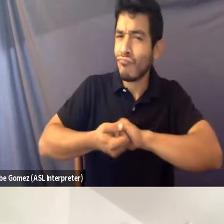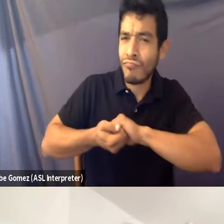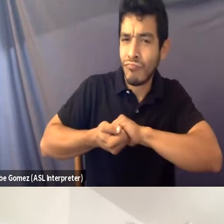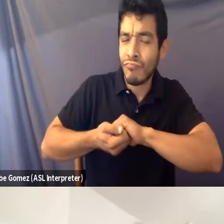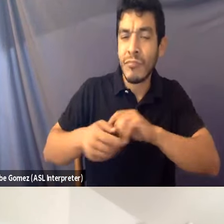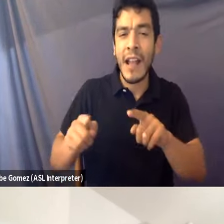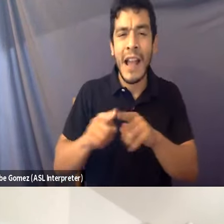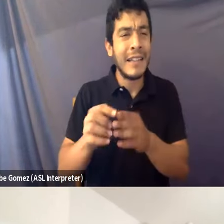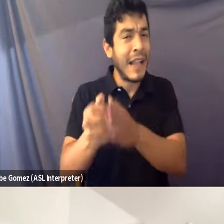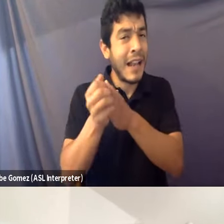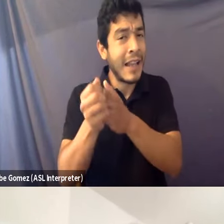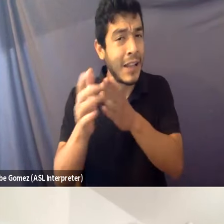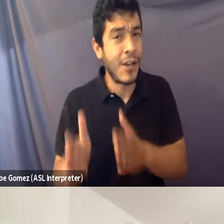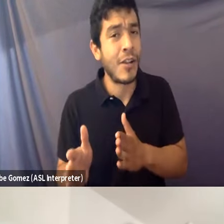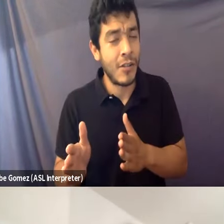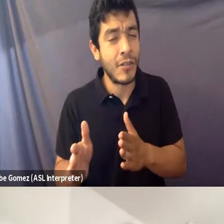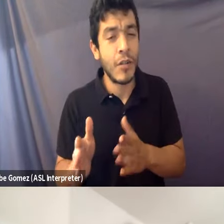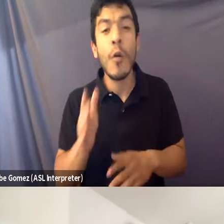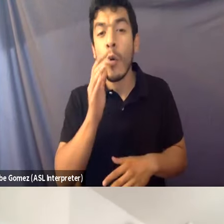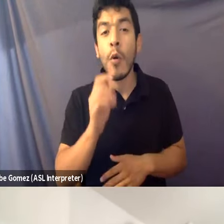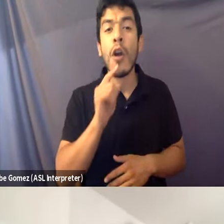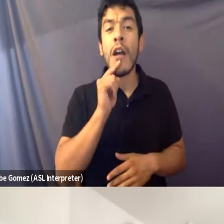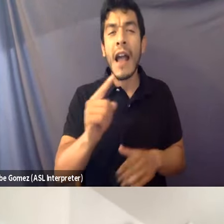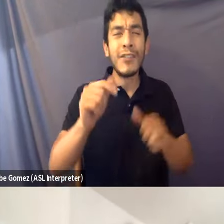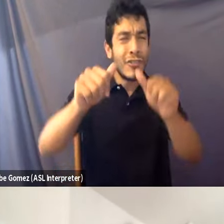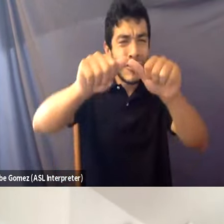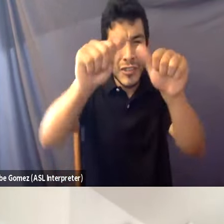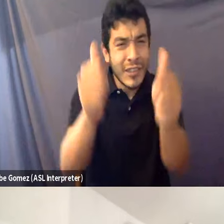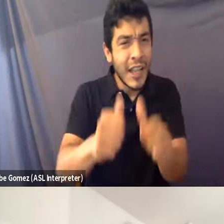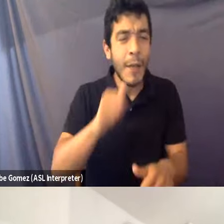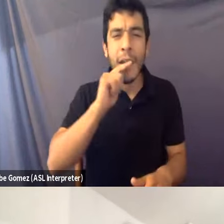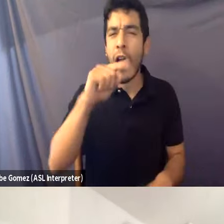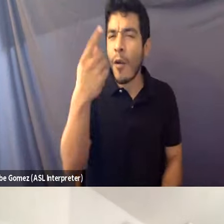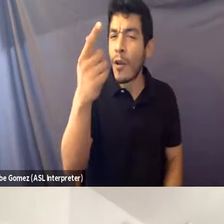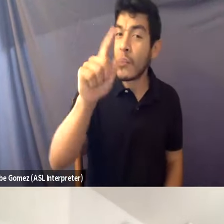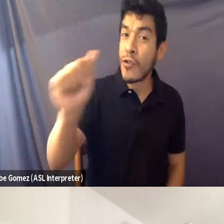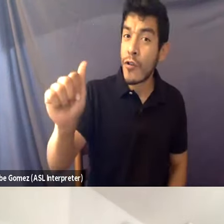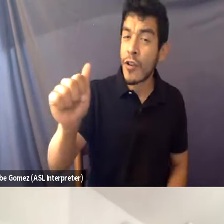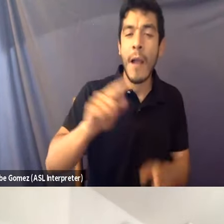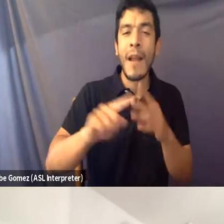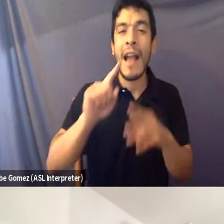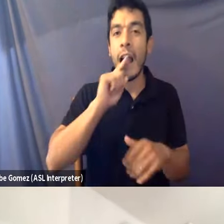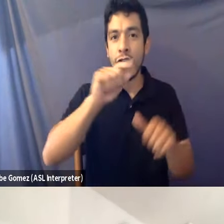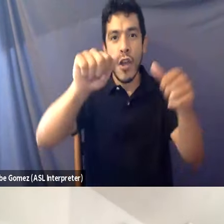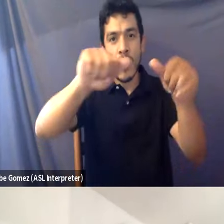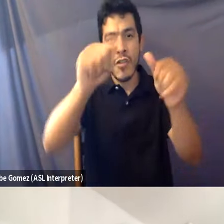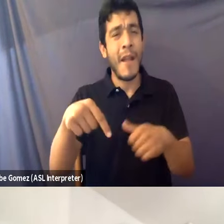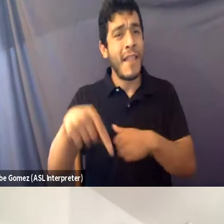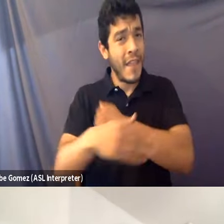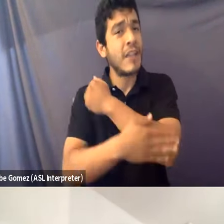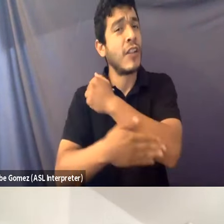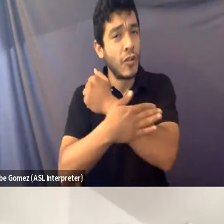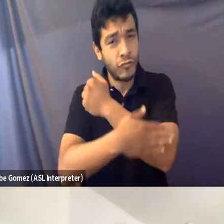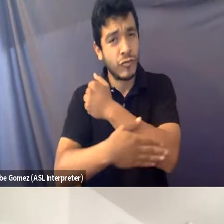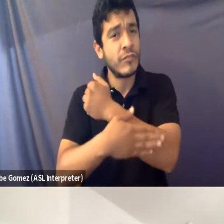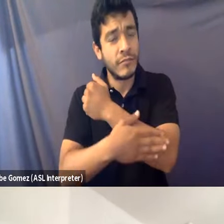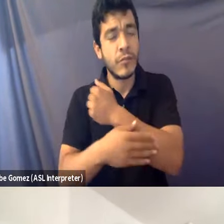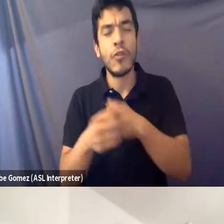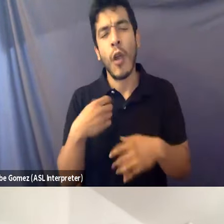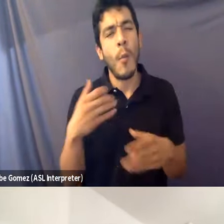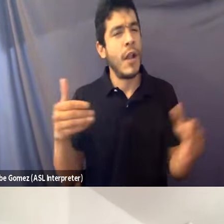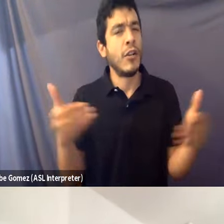leaders, who are actually shaping not only the state of Georgia, but I think that they're shaping this nation going forward. And so I want to introduce to